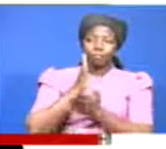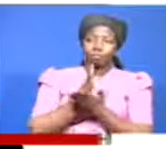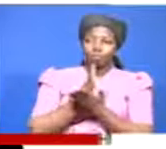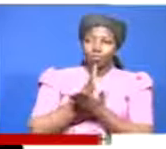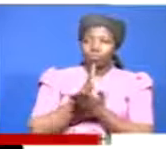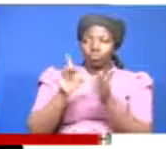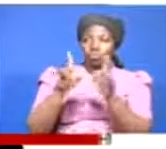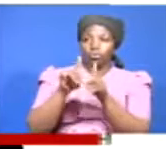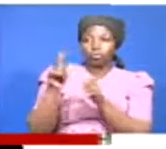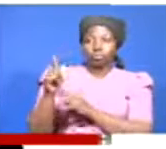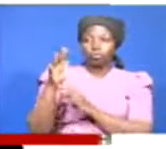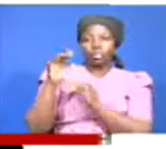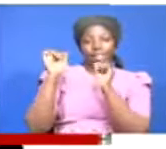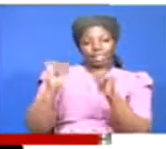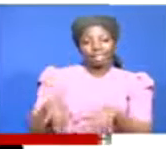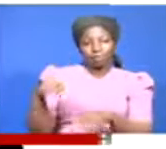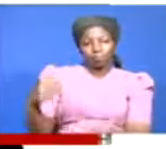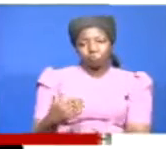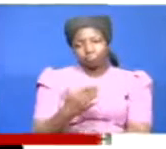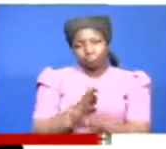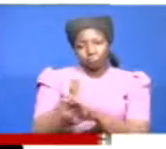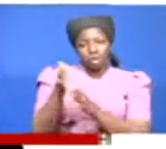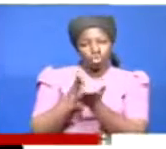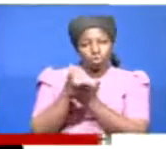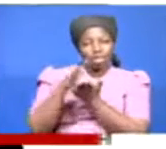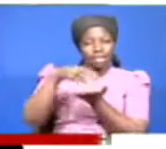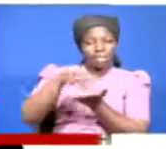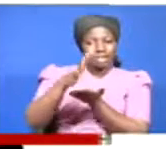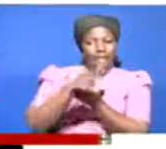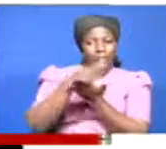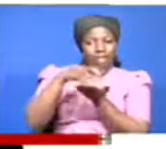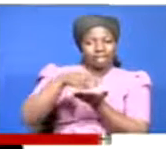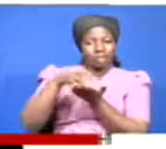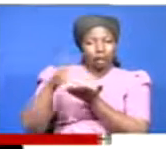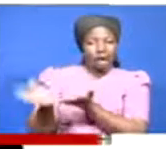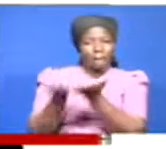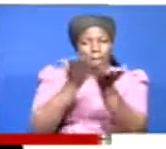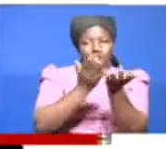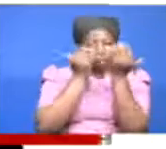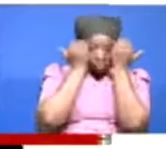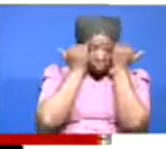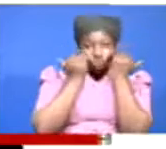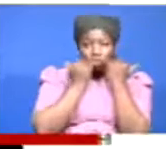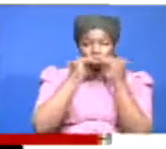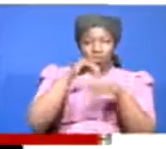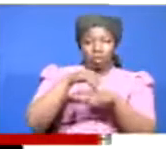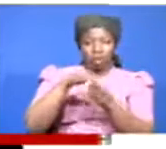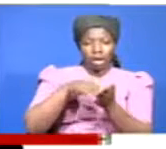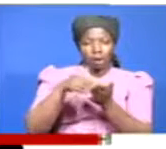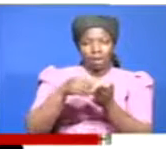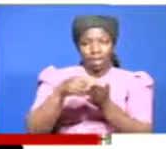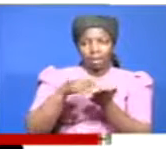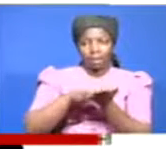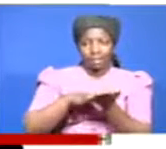be able to see through the cases. Mm. Some of the cases were brought to court on a very weak basis on insinuations. Mm.